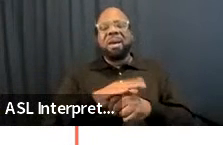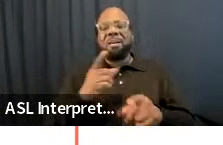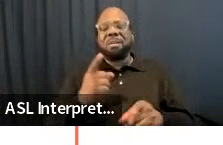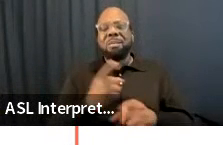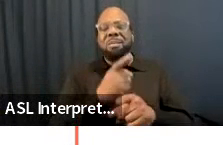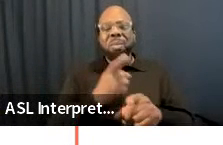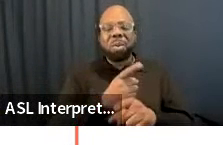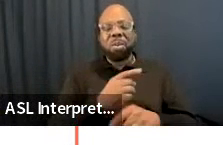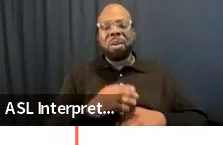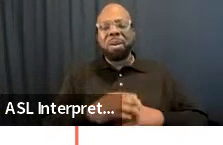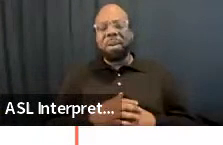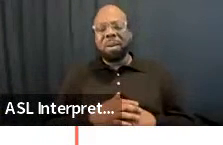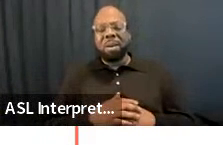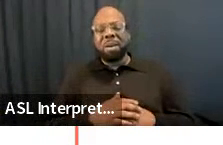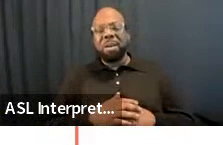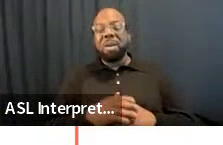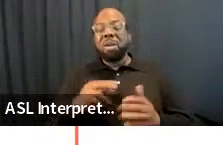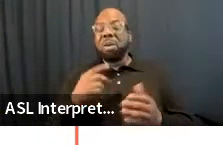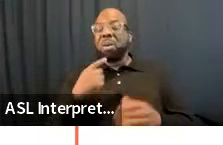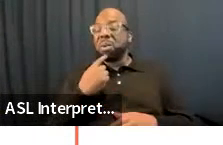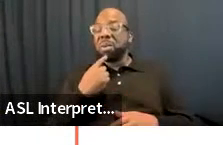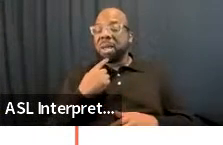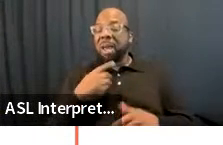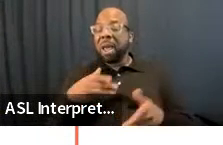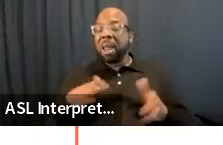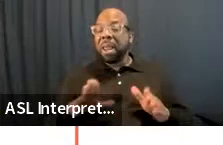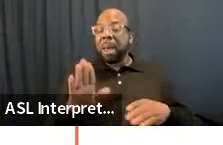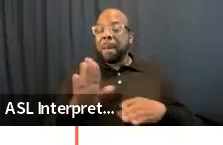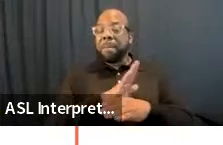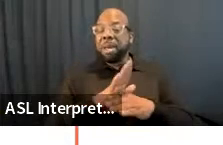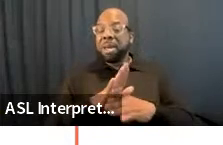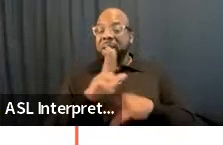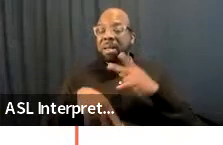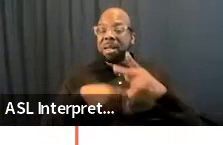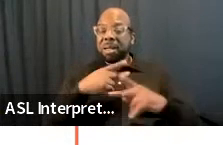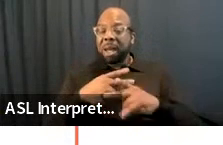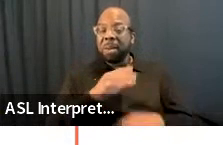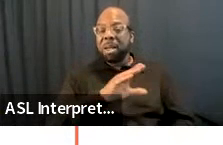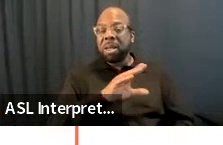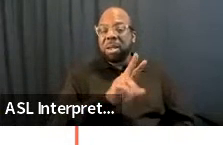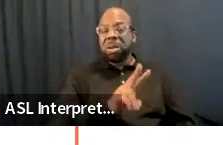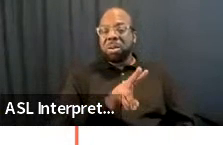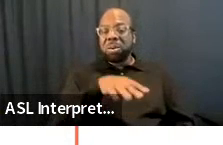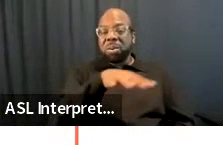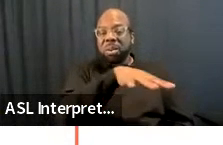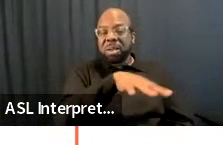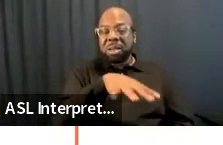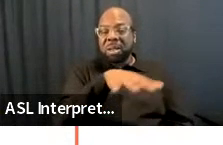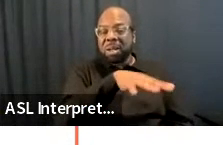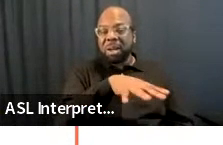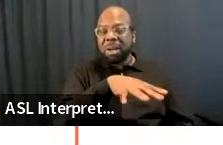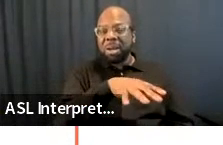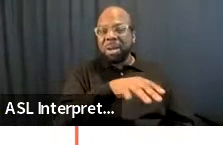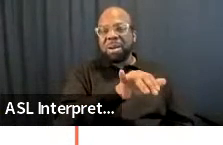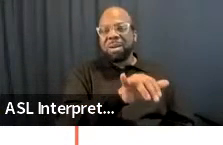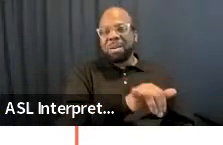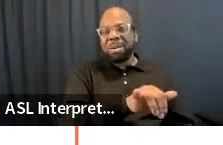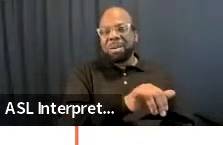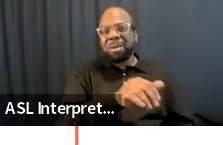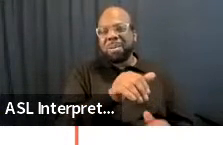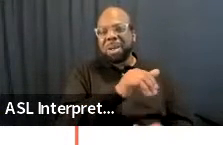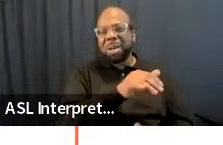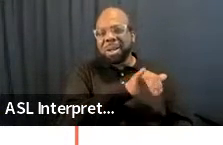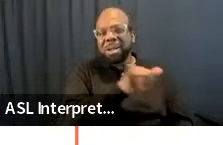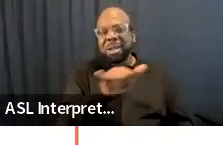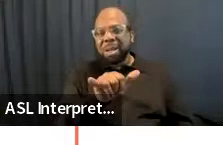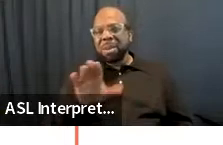So you mentioned allowing currently business types that are in C2 districts to be similar to business types allowed in C1 districts.